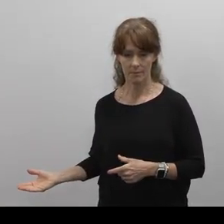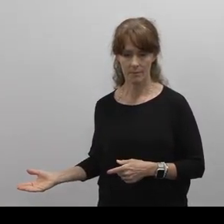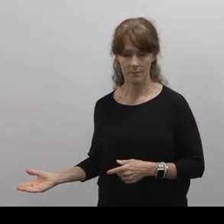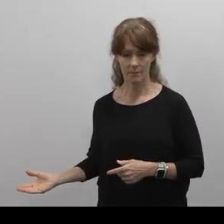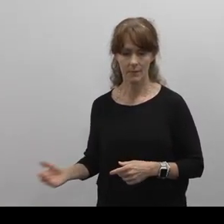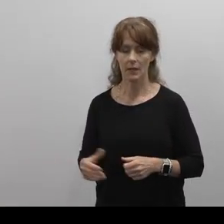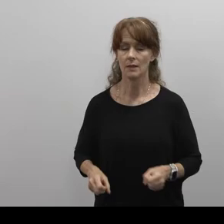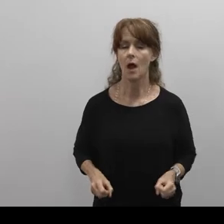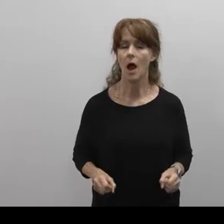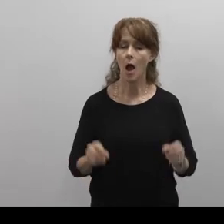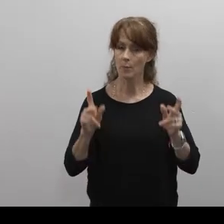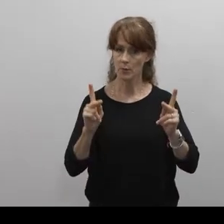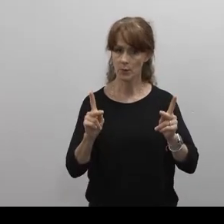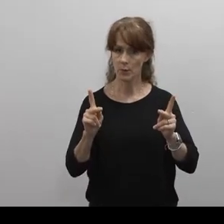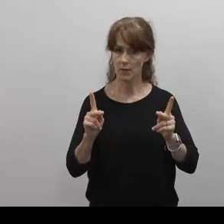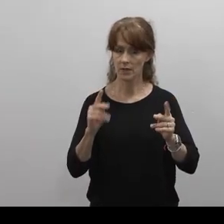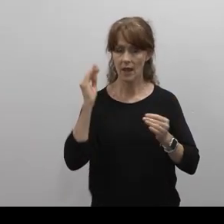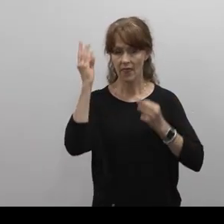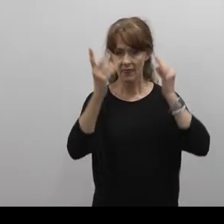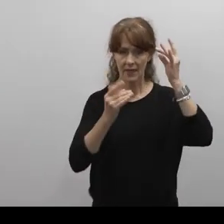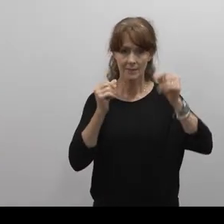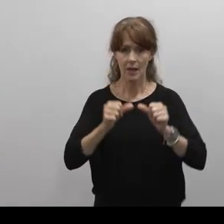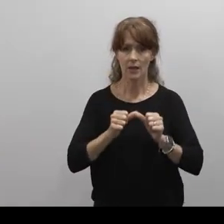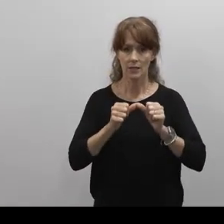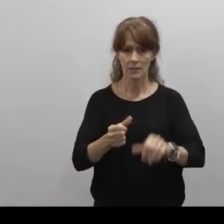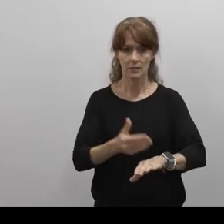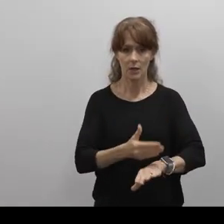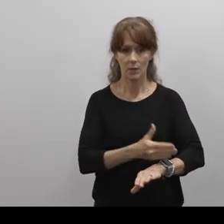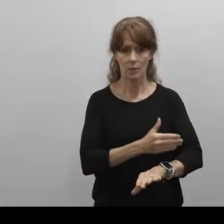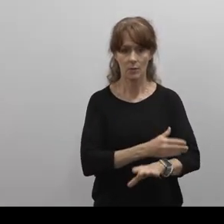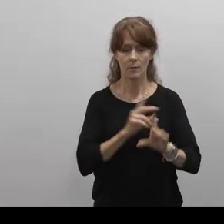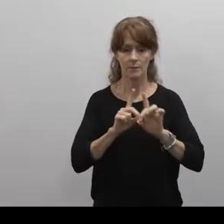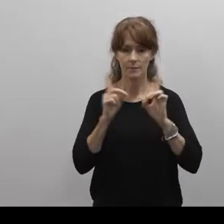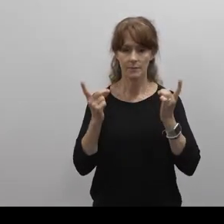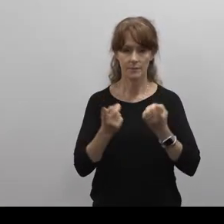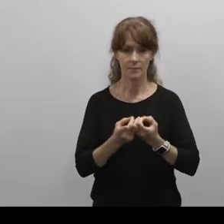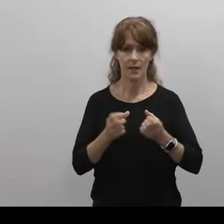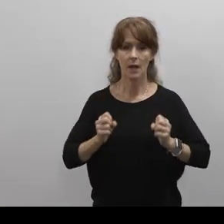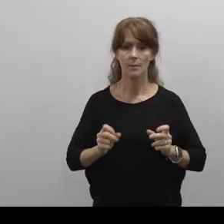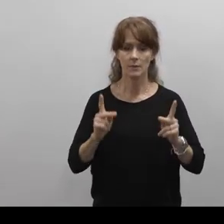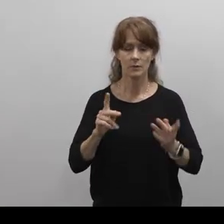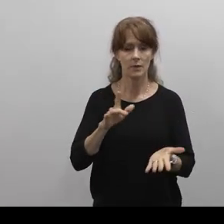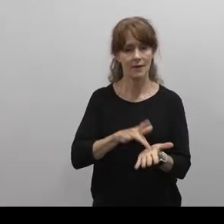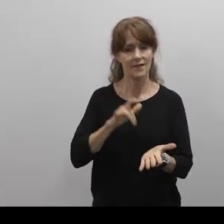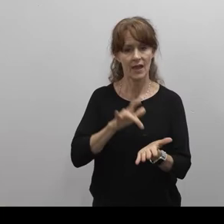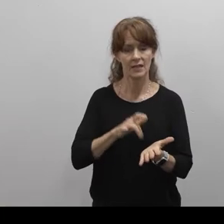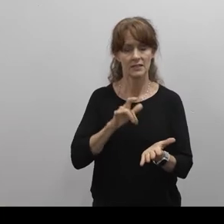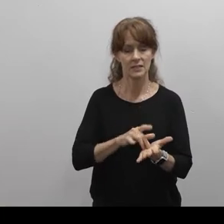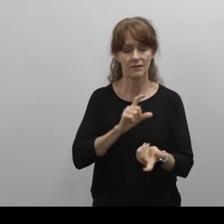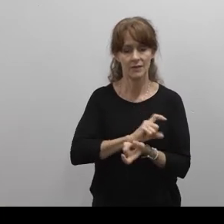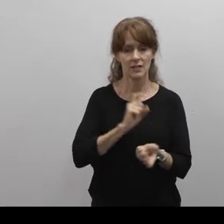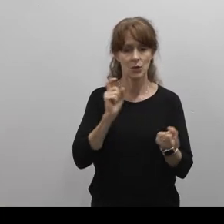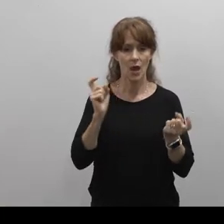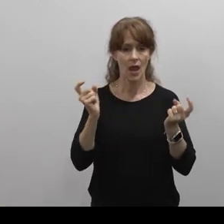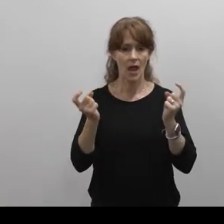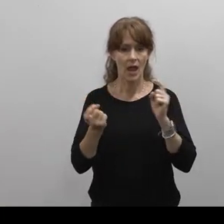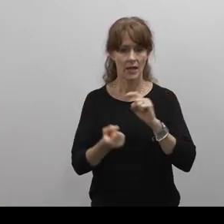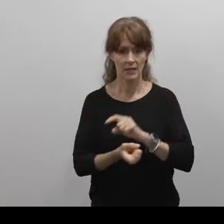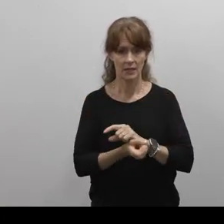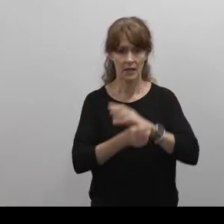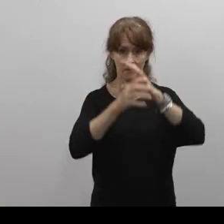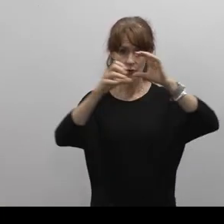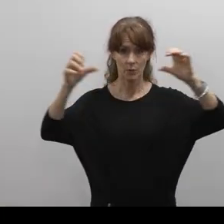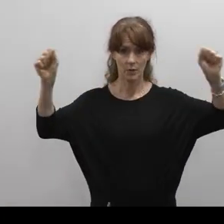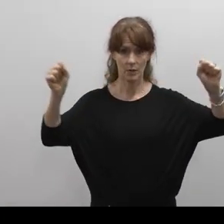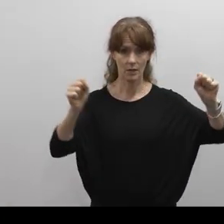was an opportunity, as we think about continuous improvement in our district, an opportunity to take advantage of the transition of